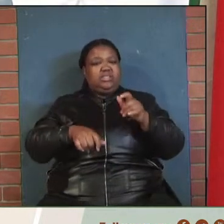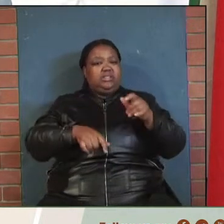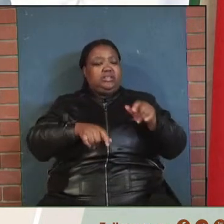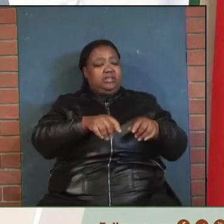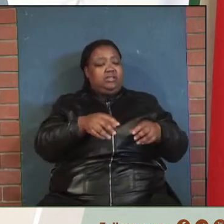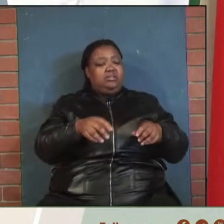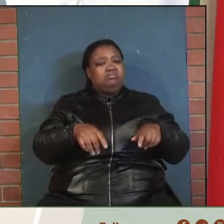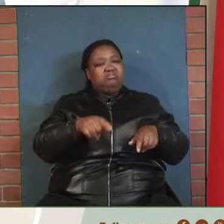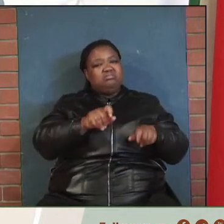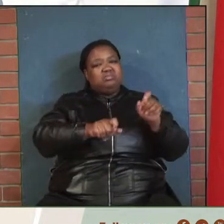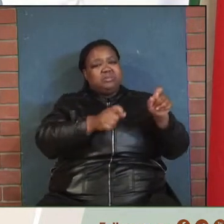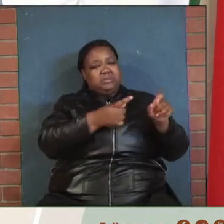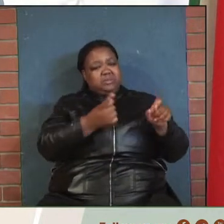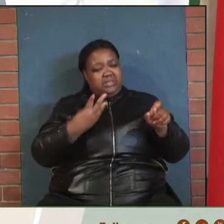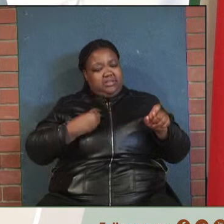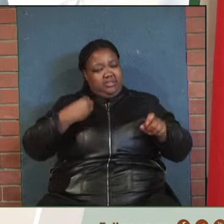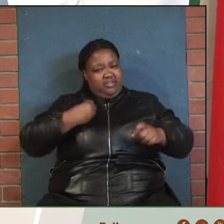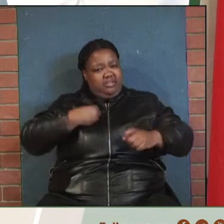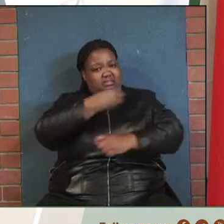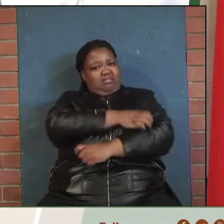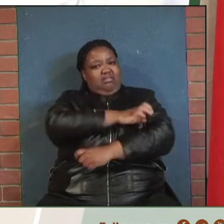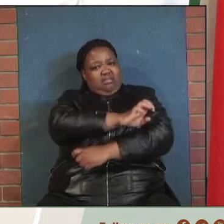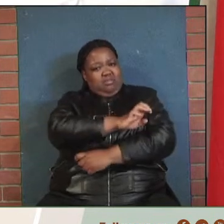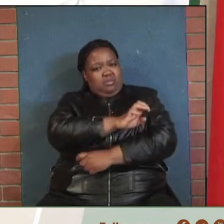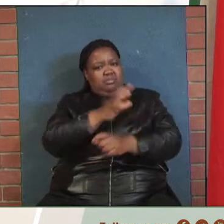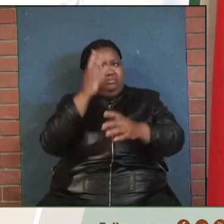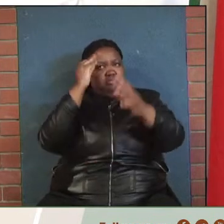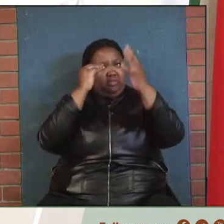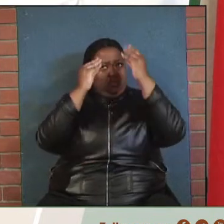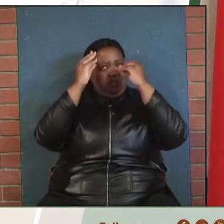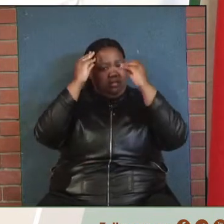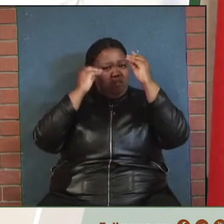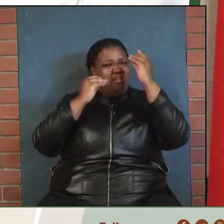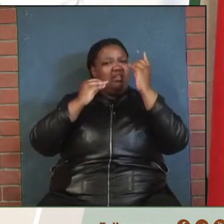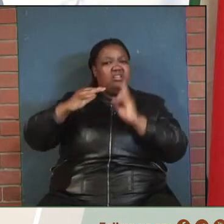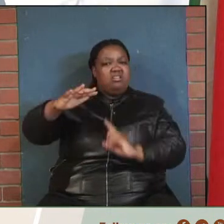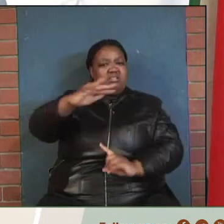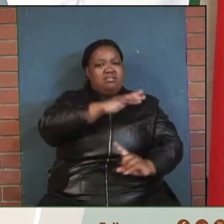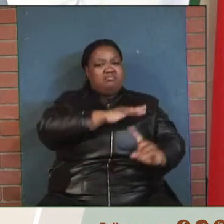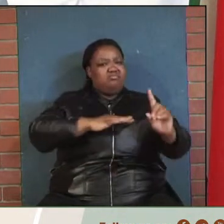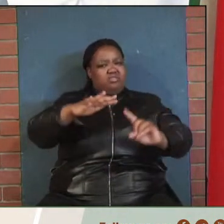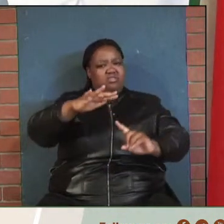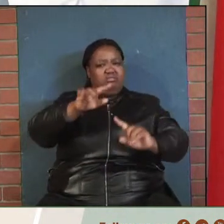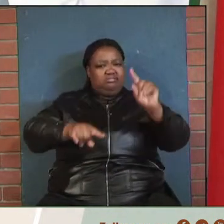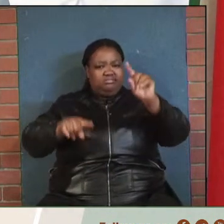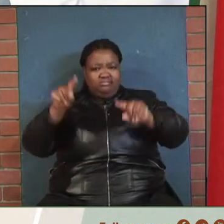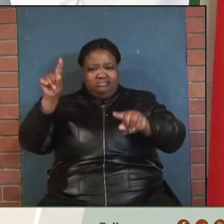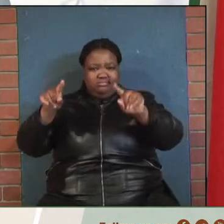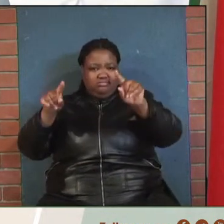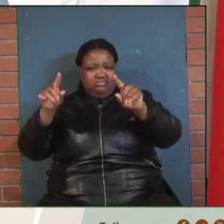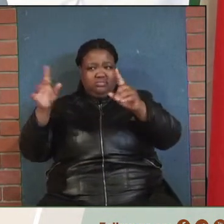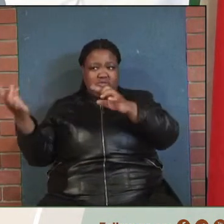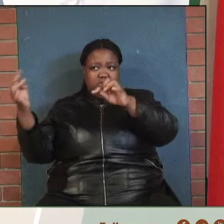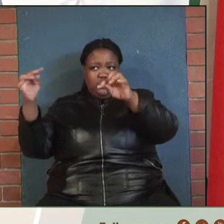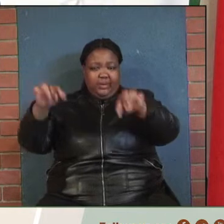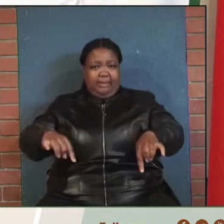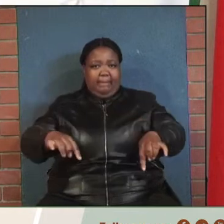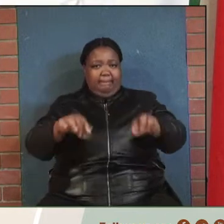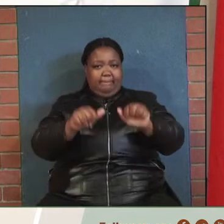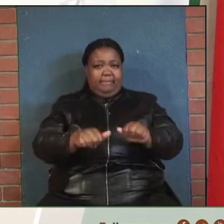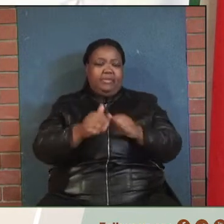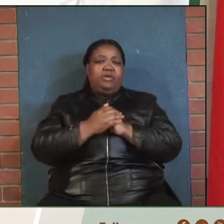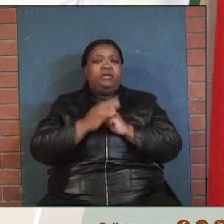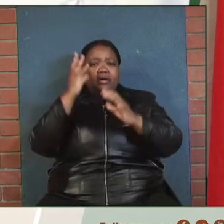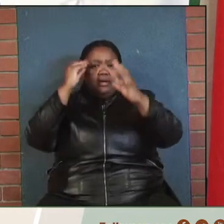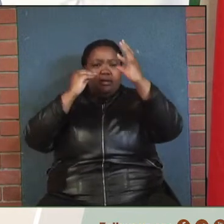yourselves through learning about the different environment each you come from,